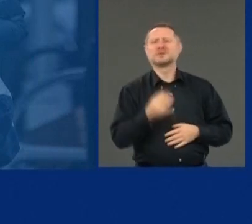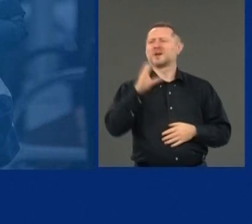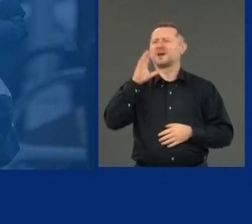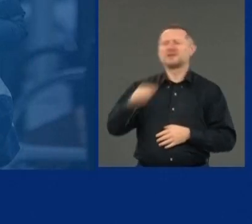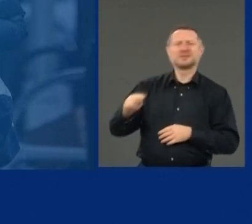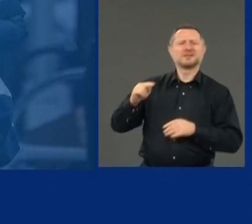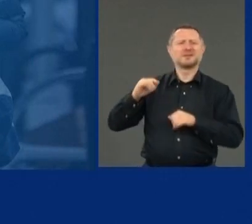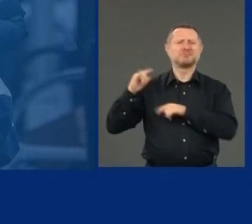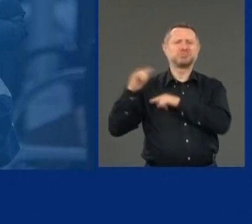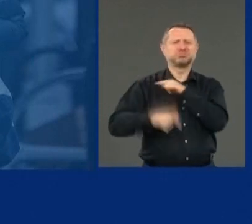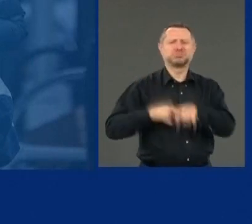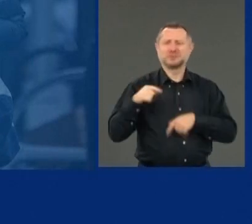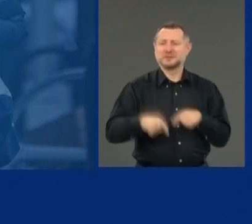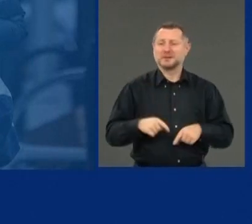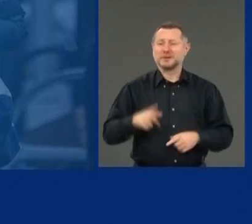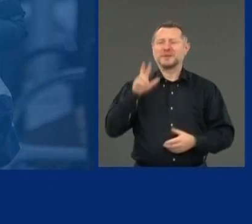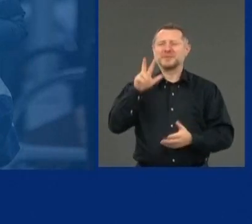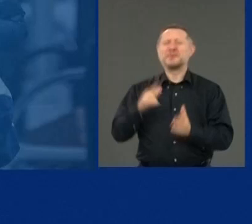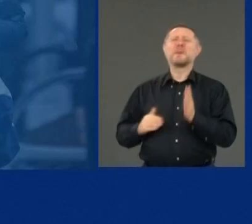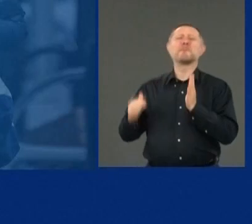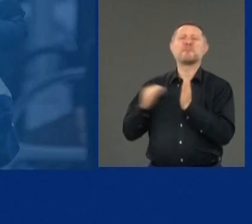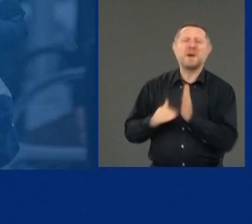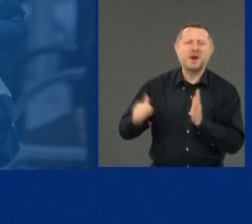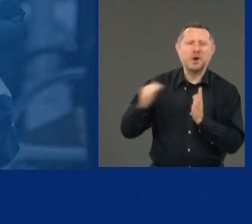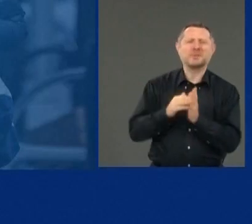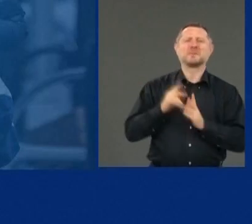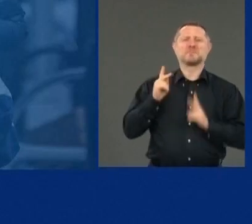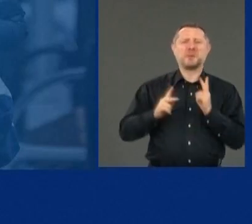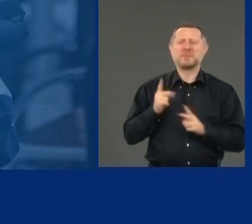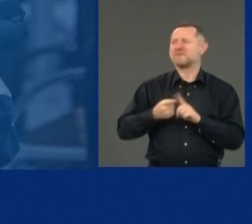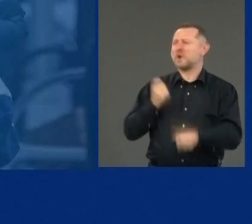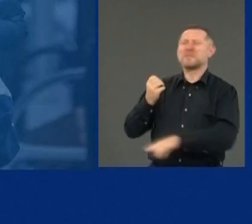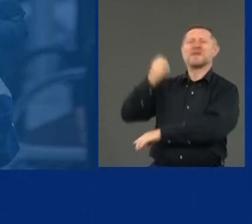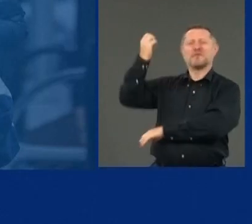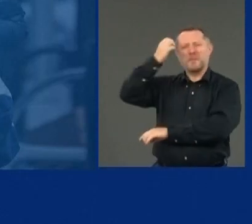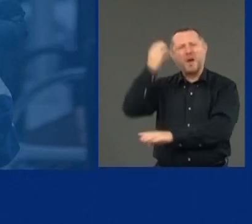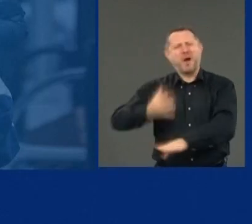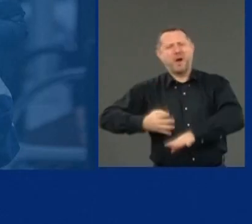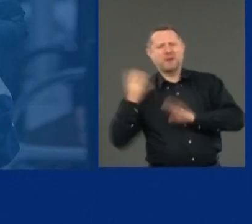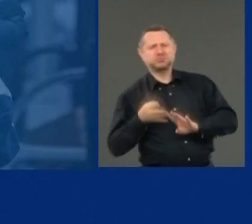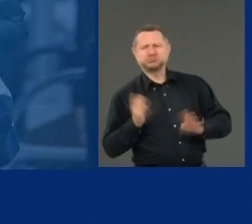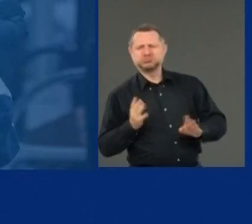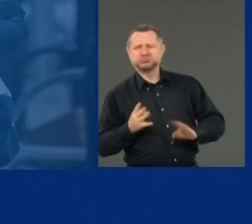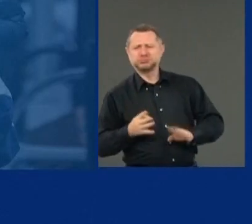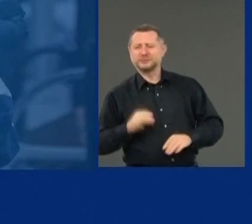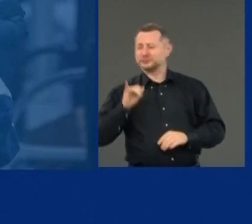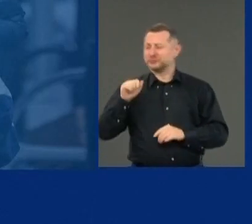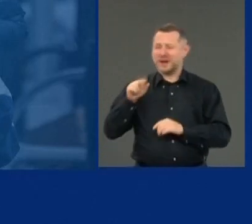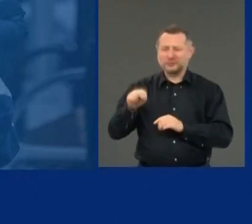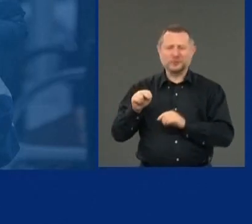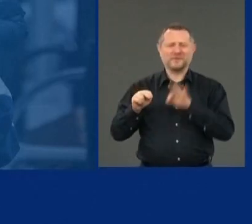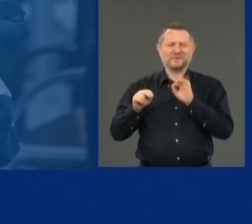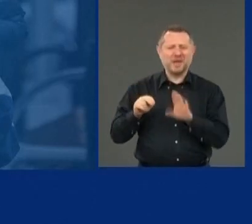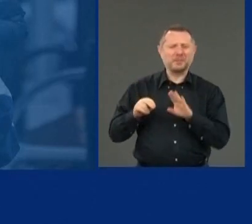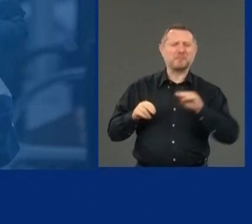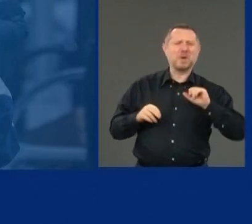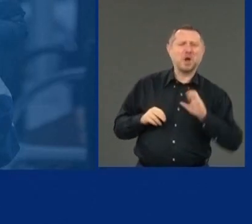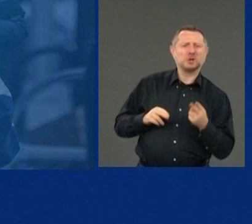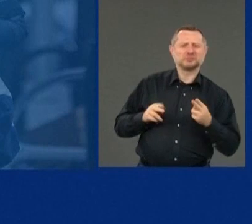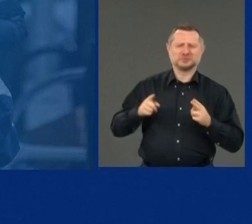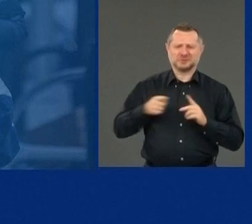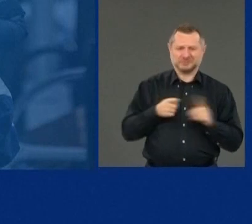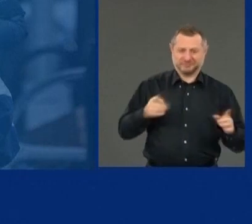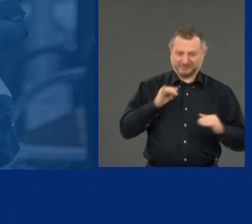3 million European travelers came, January, February, March, before we did the European travel ban. And